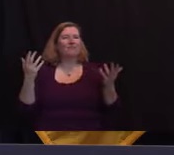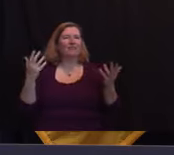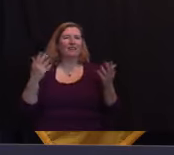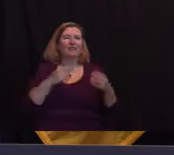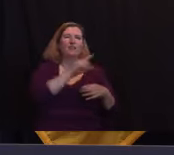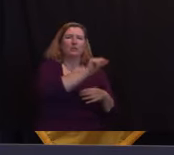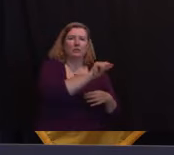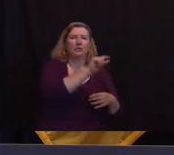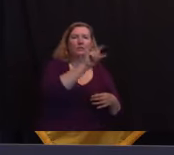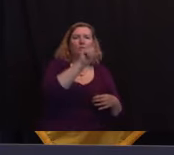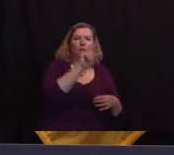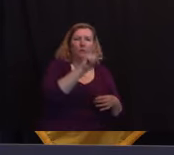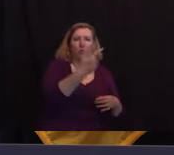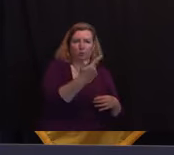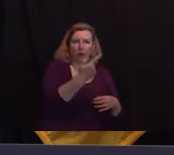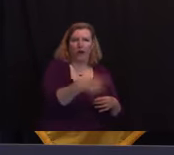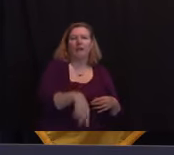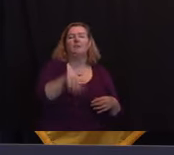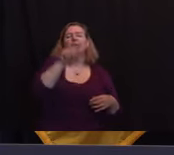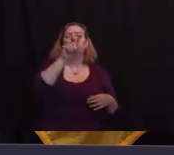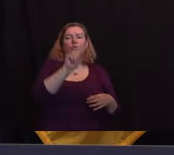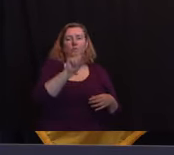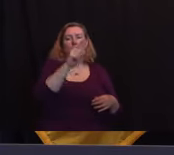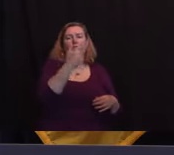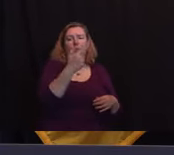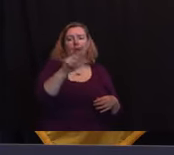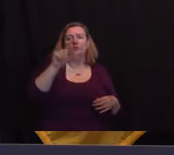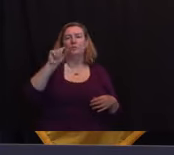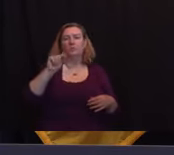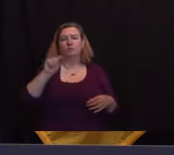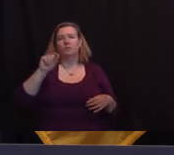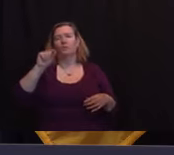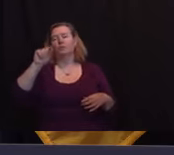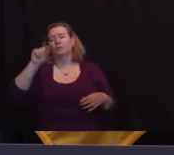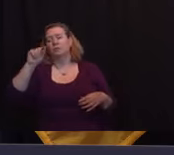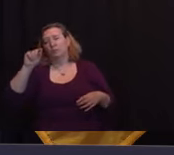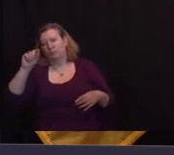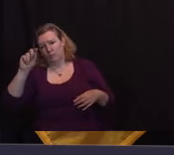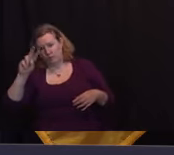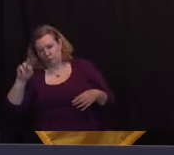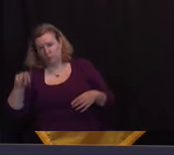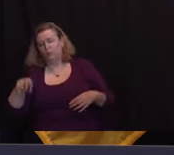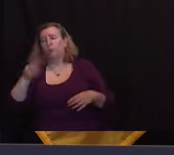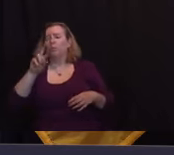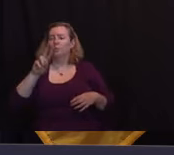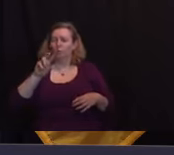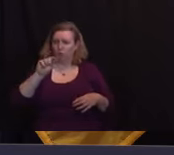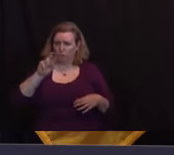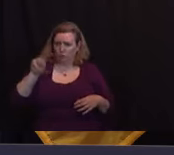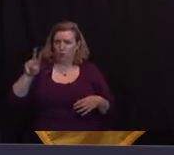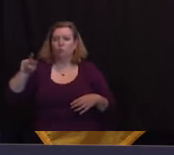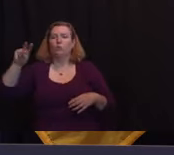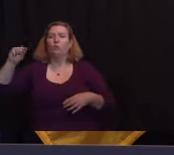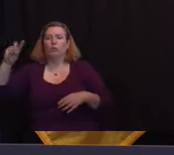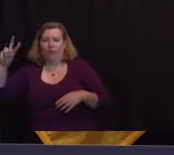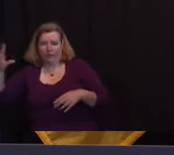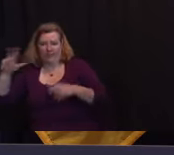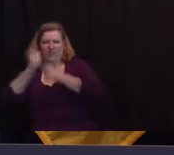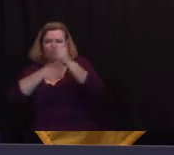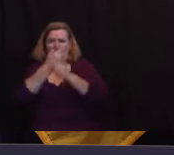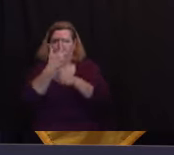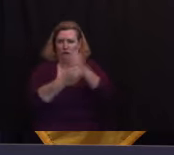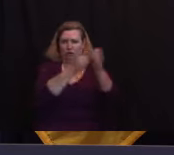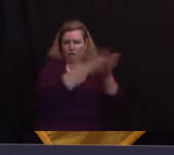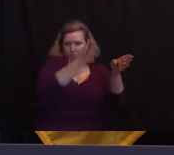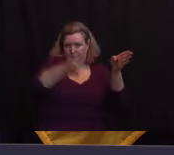2020-21 or the 2021-22 or the 2022-23 school years. These determinations will be made